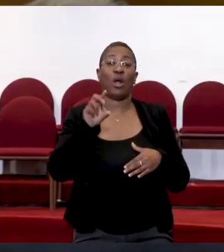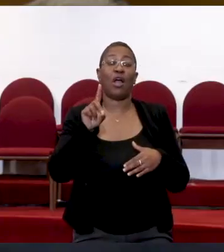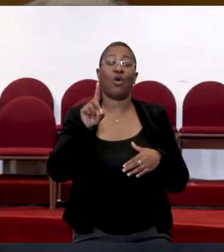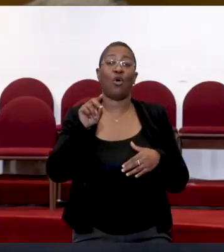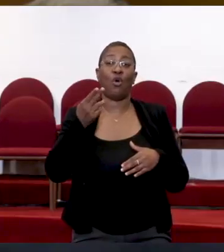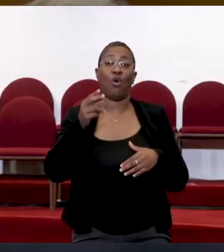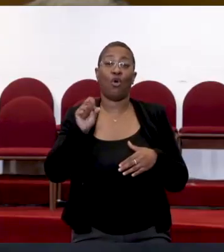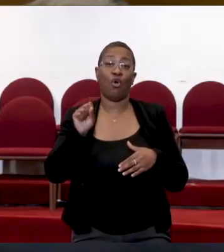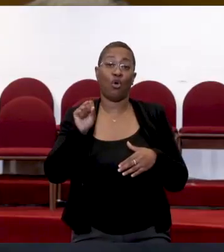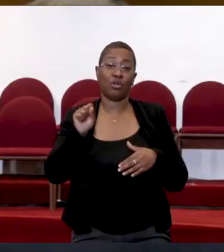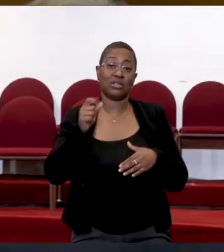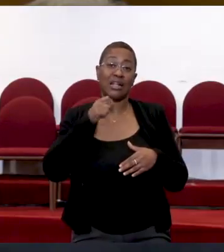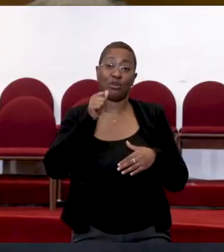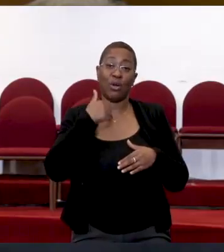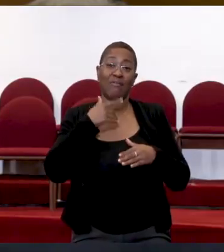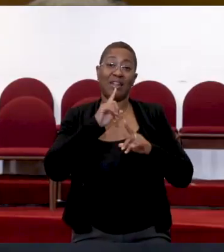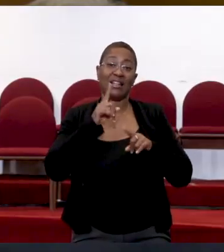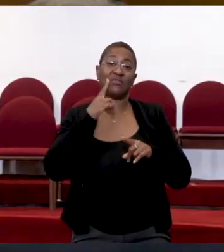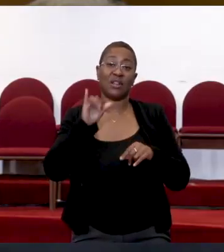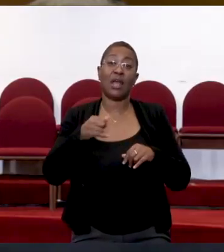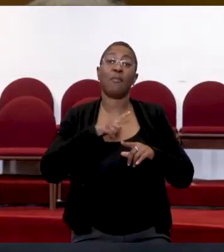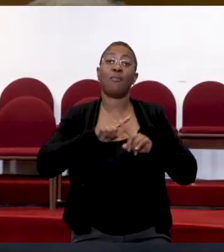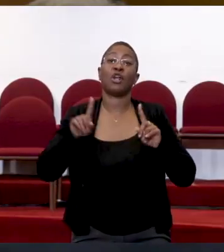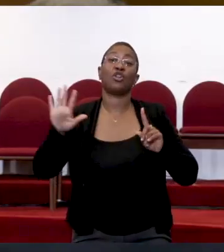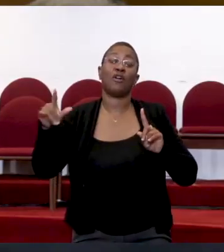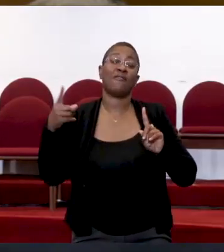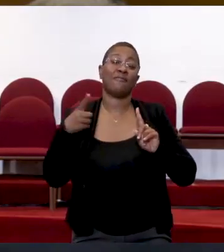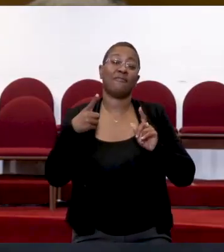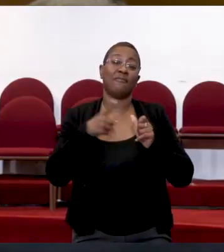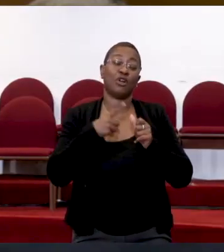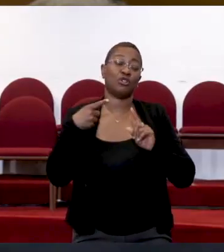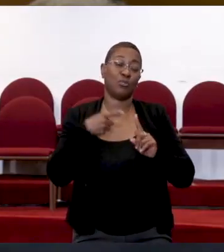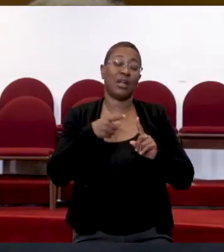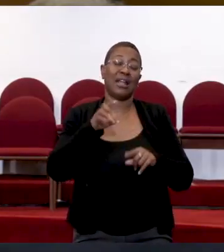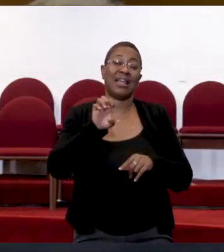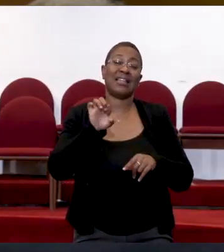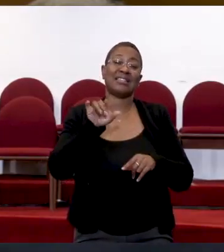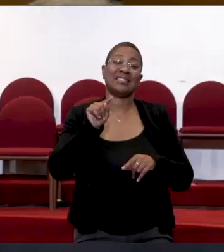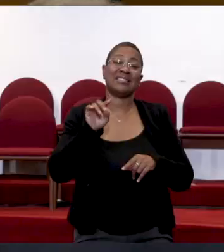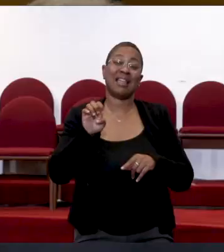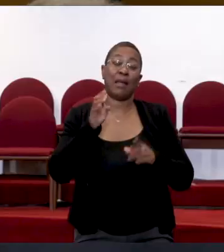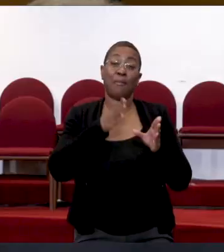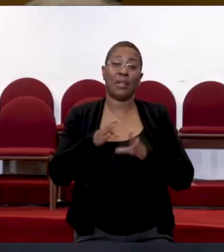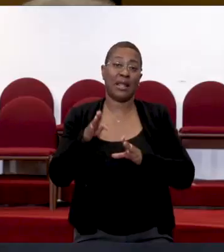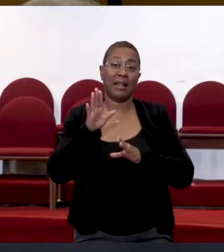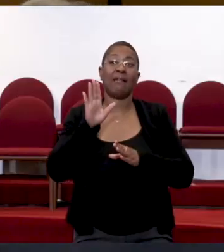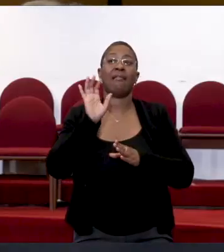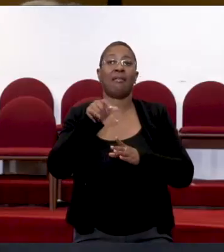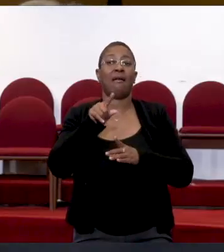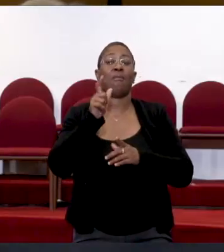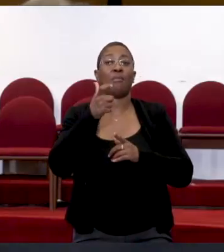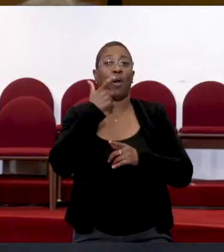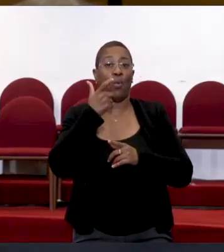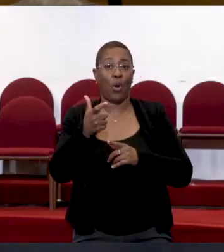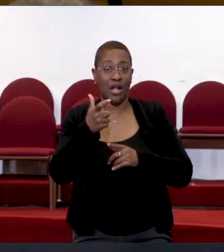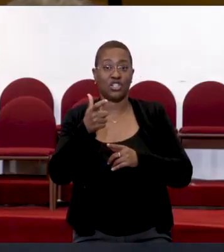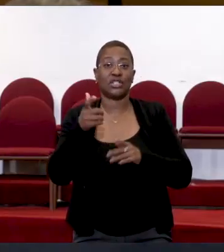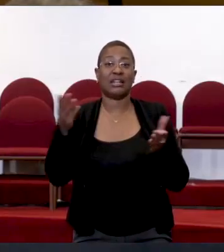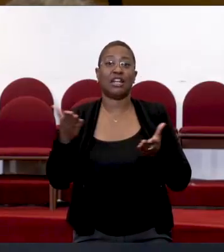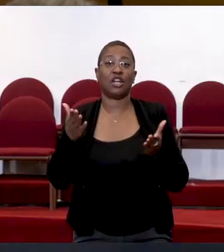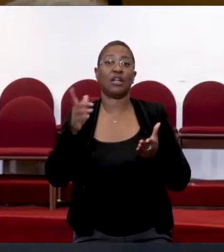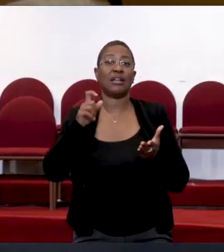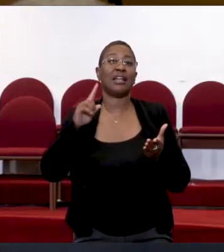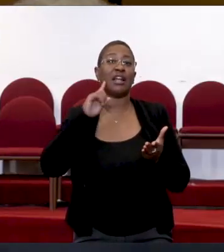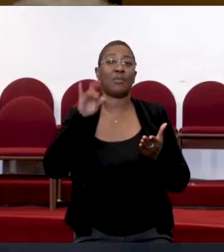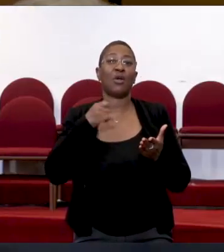But I want to go back to your first point about the estate planning, because I think people who are watching today need to hear about this. We have